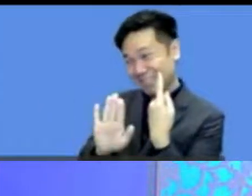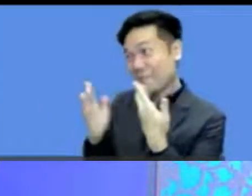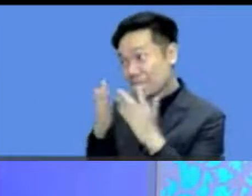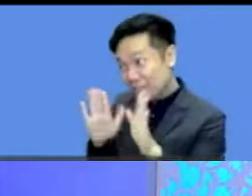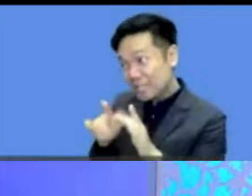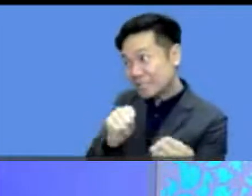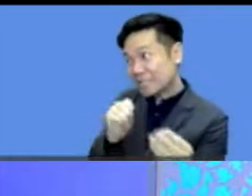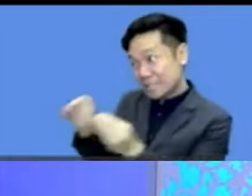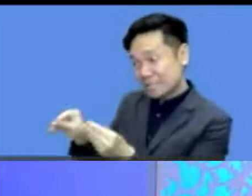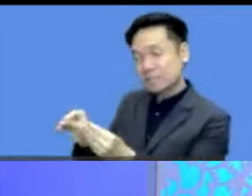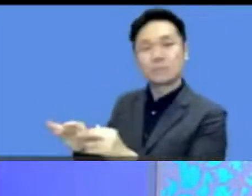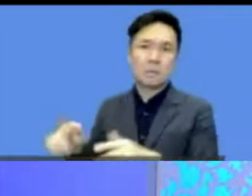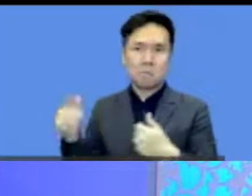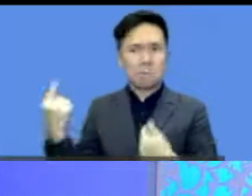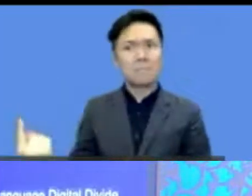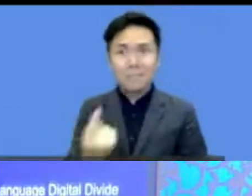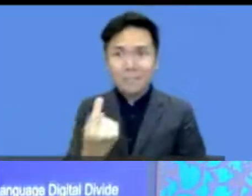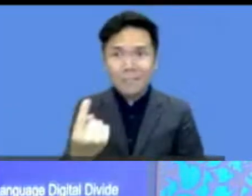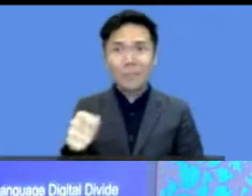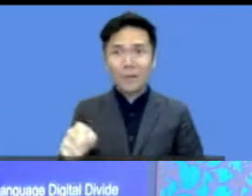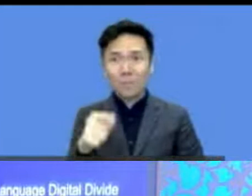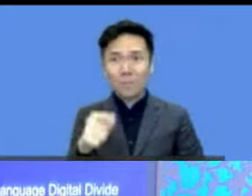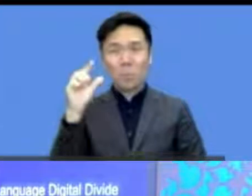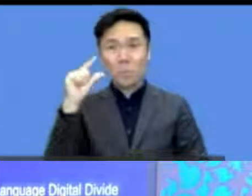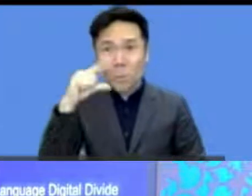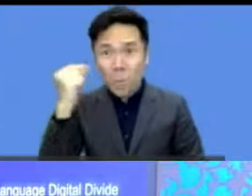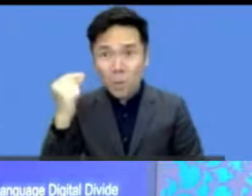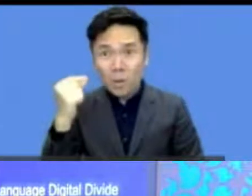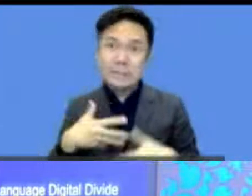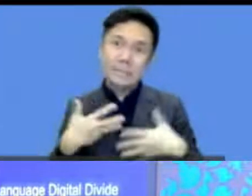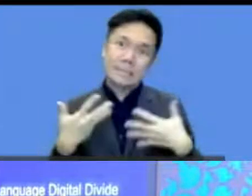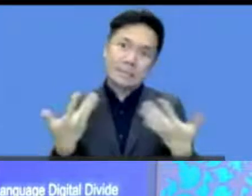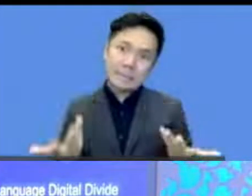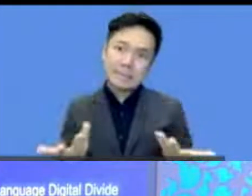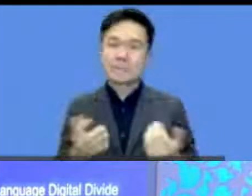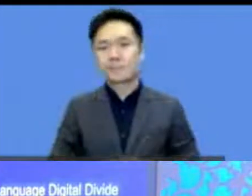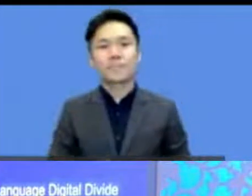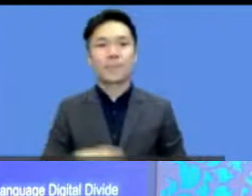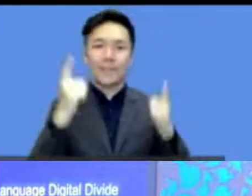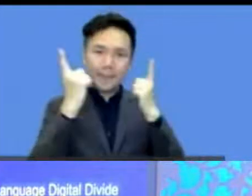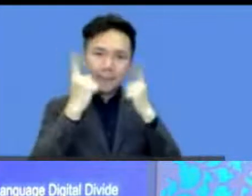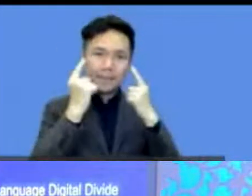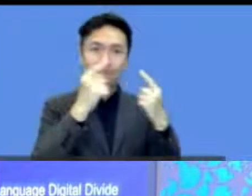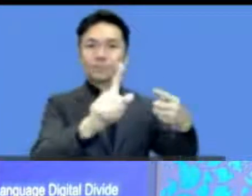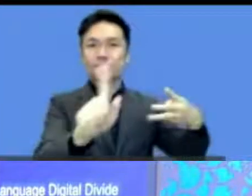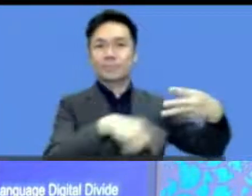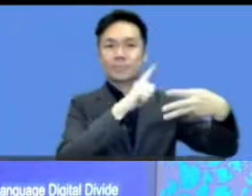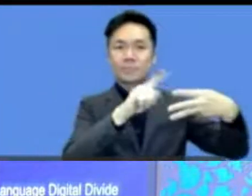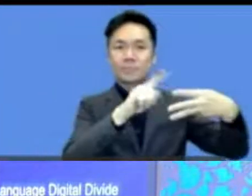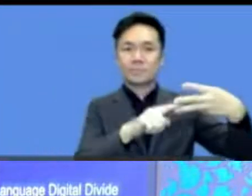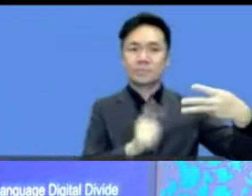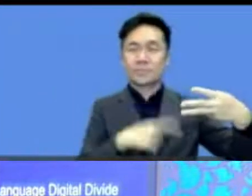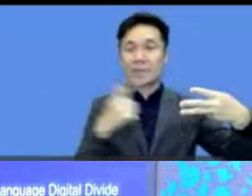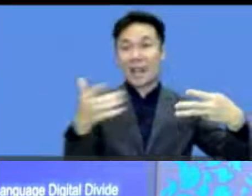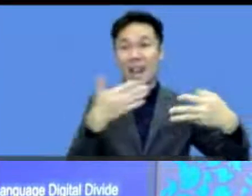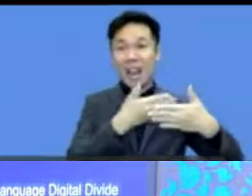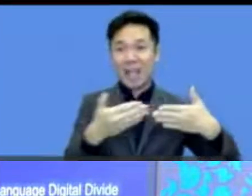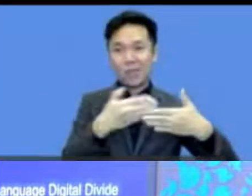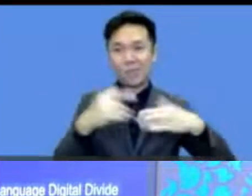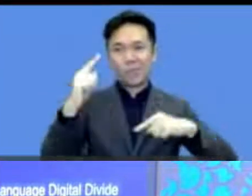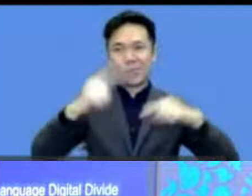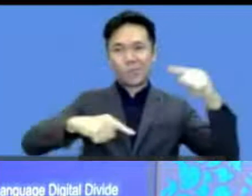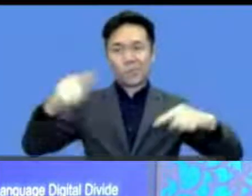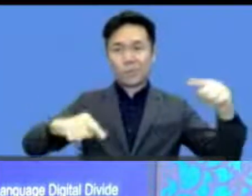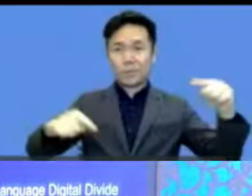lot of challenges, but I'll just focus on three. The language digital divide. In my country, Nepal, we have like